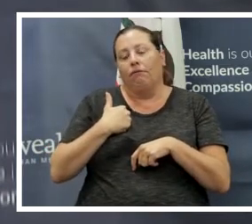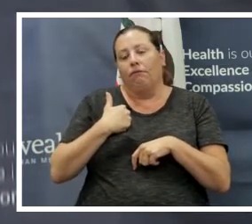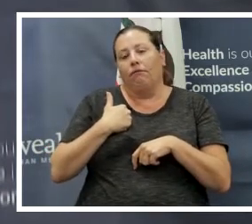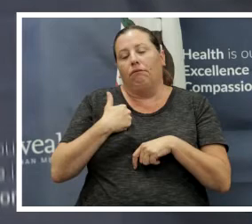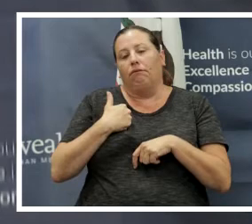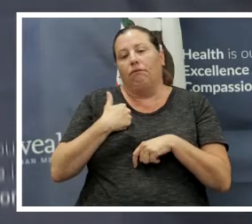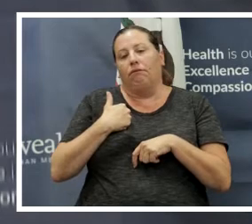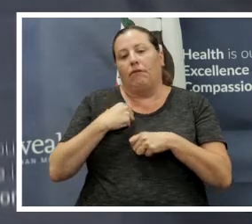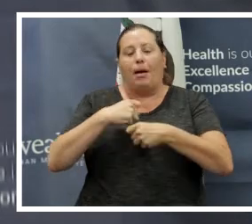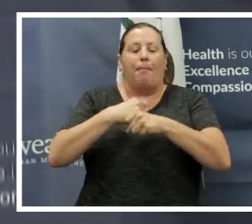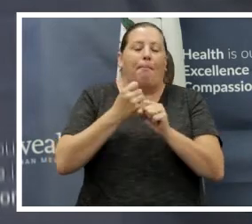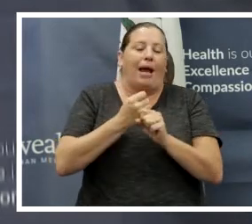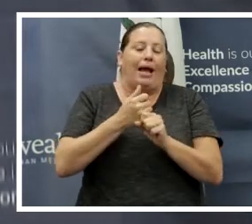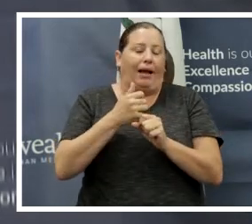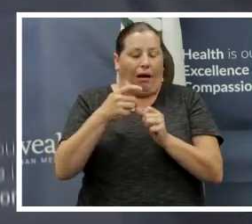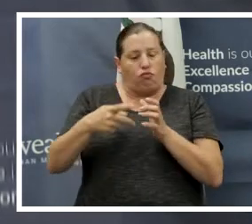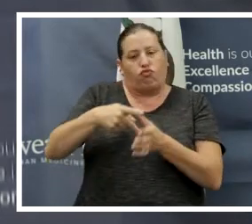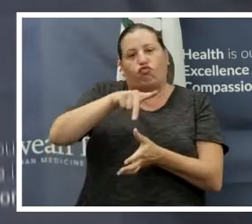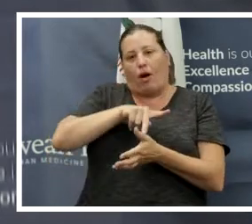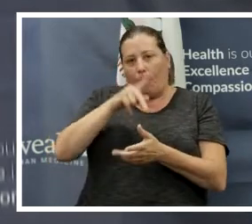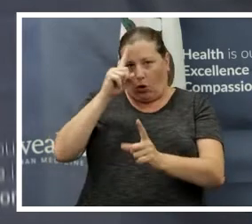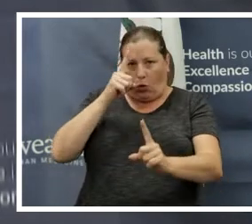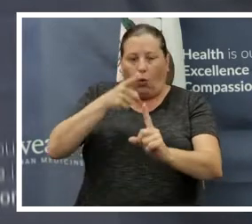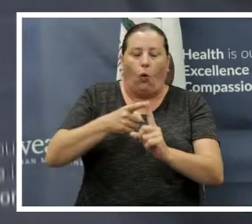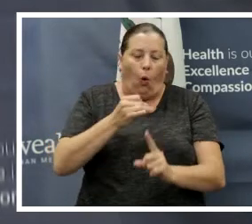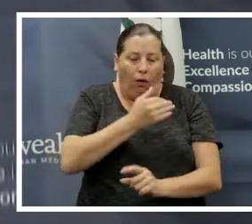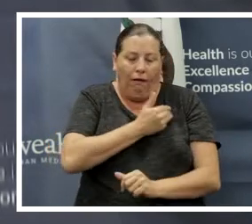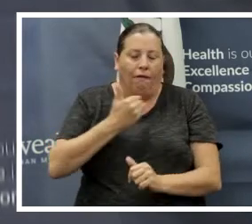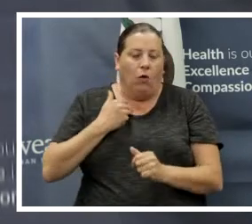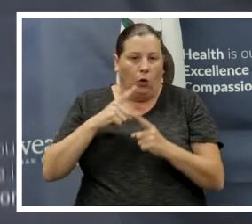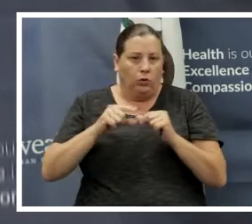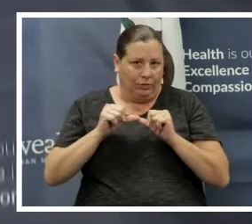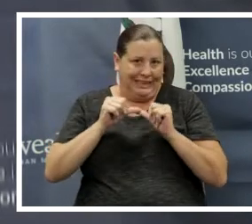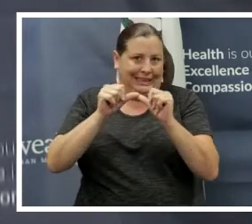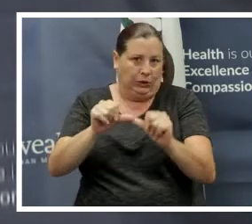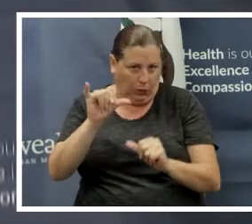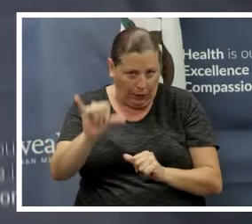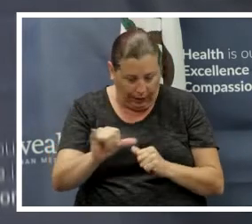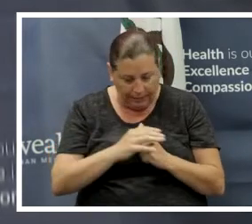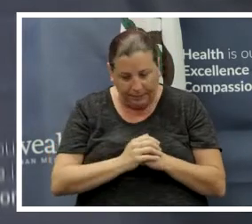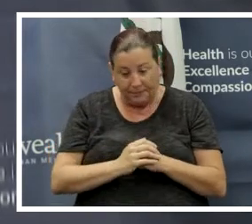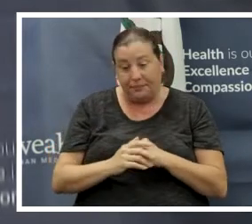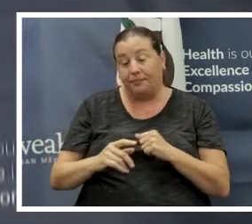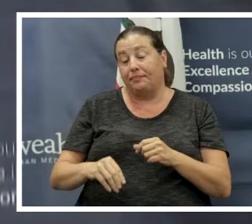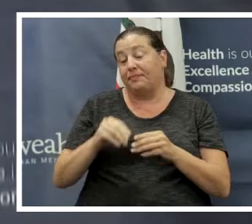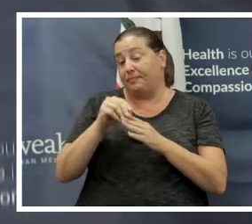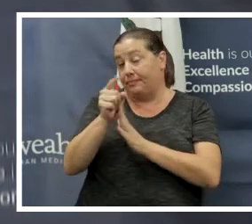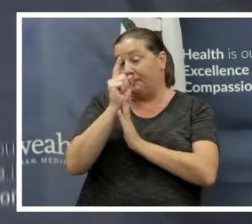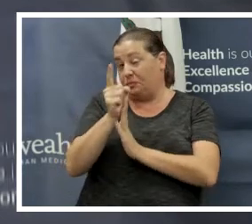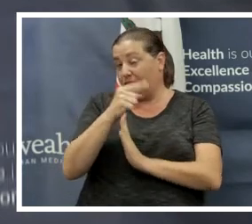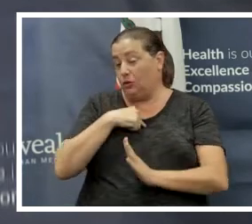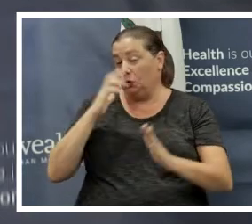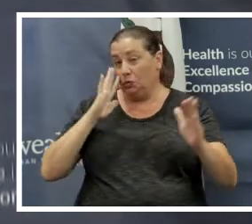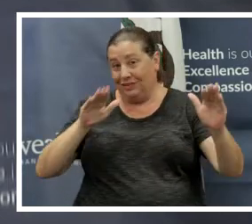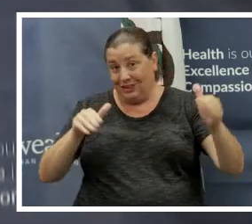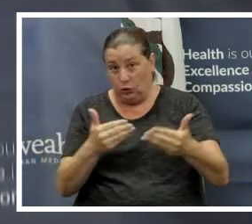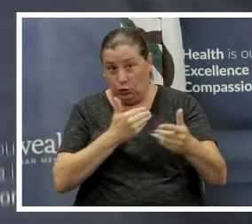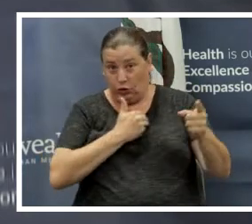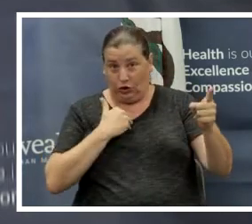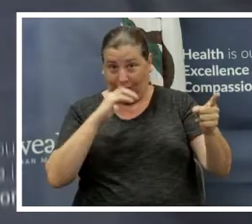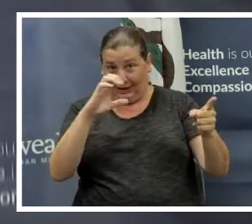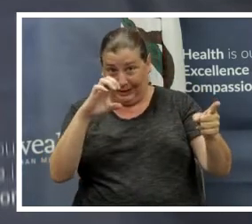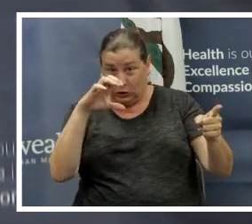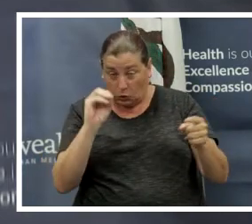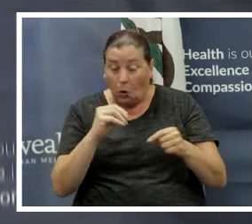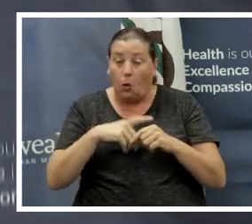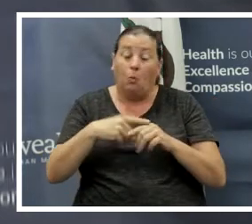a primary goal of ours to do that continuously. Now, in a second, I'm going to introduce our CEO, but before I do that, I